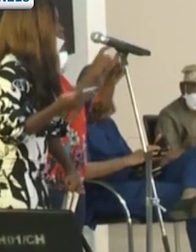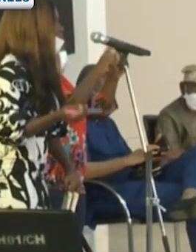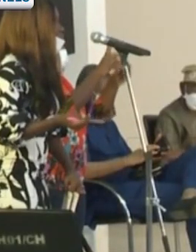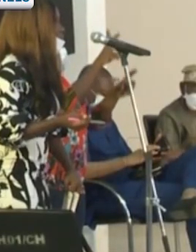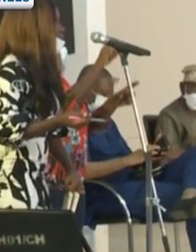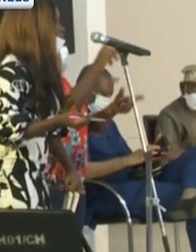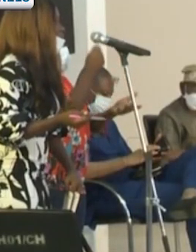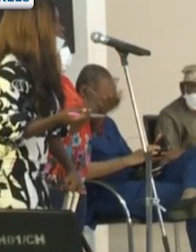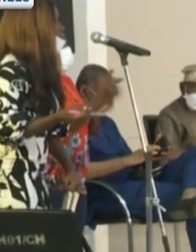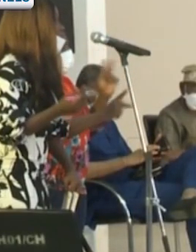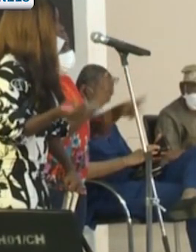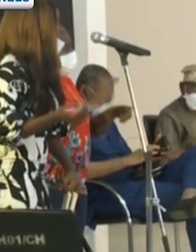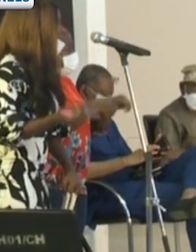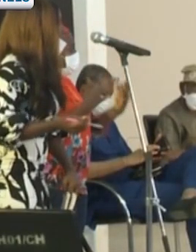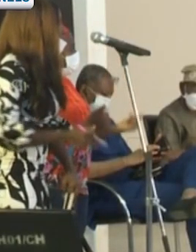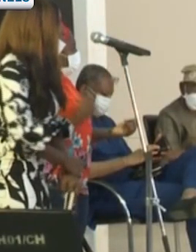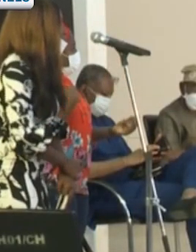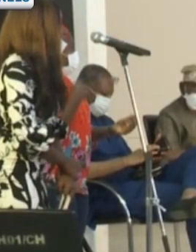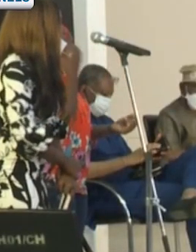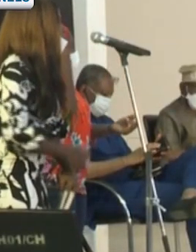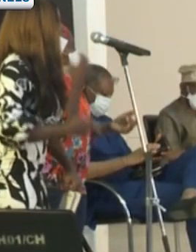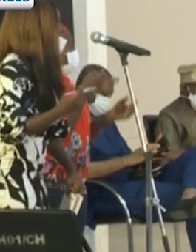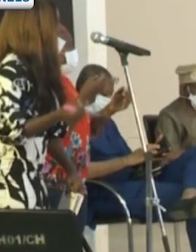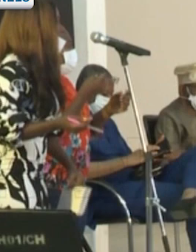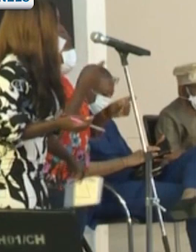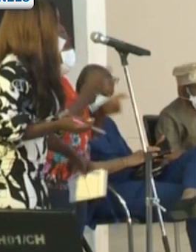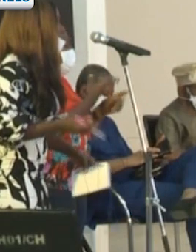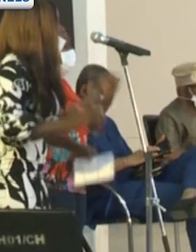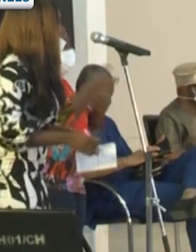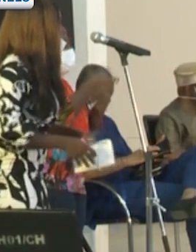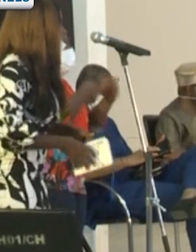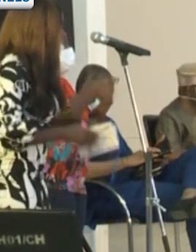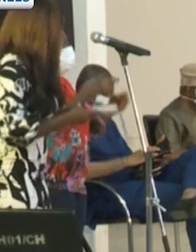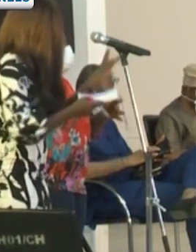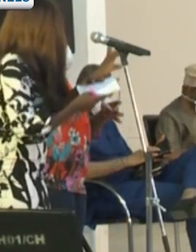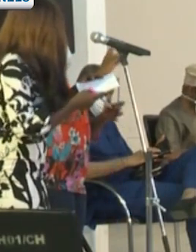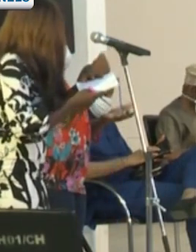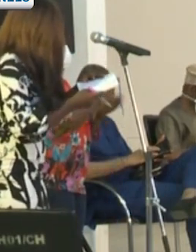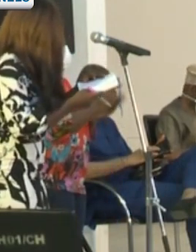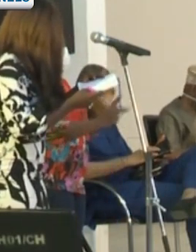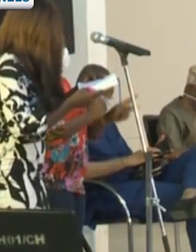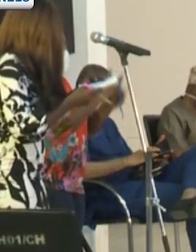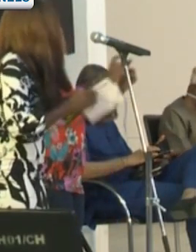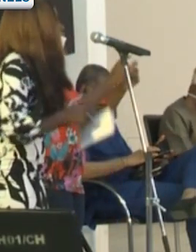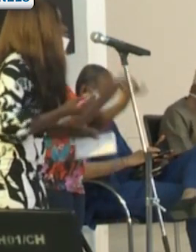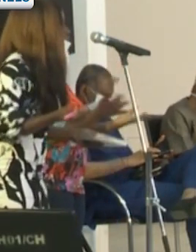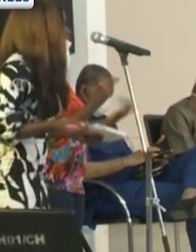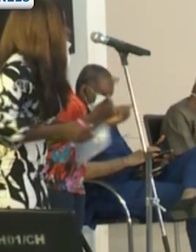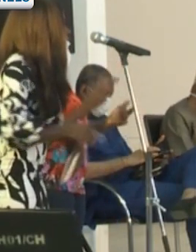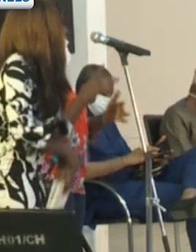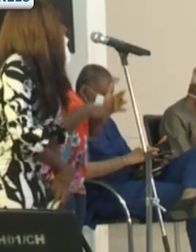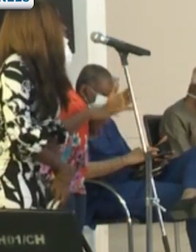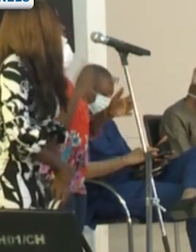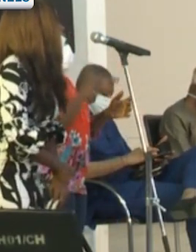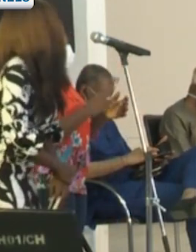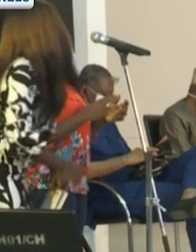tested just about a little over 8,000 people, sir. So can you explain this gap? Also, what are the constraints to mass